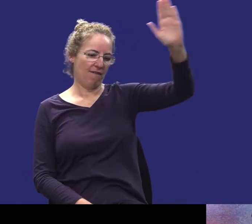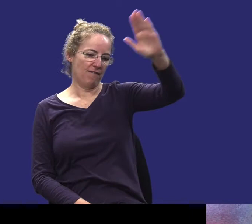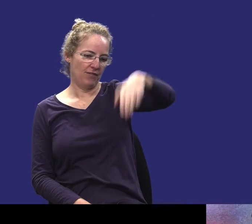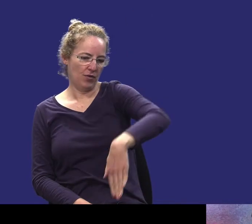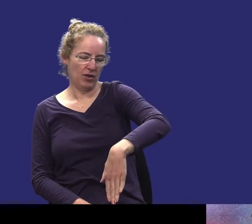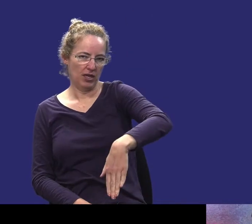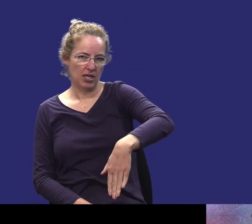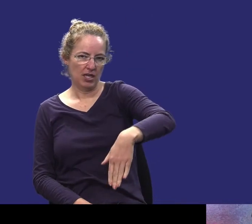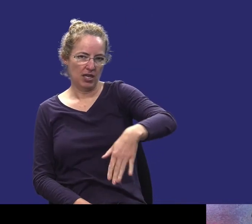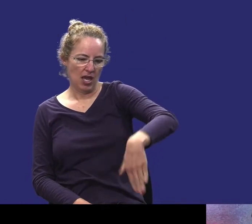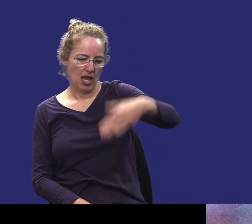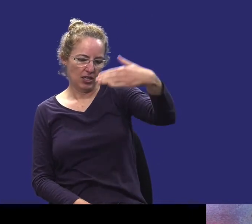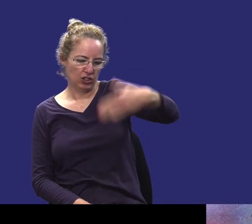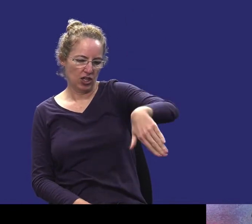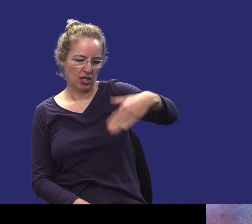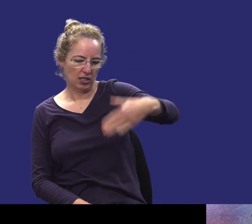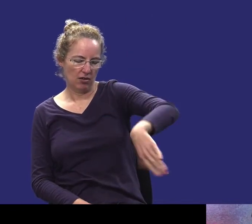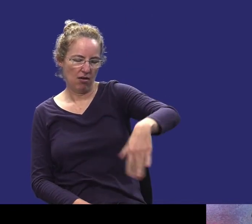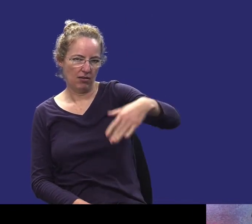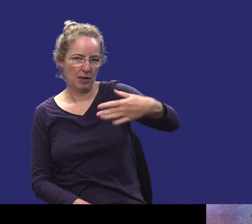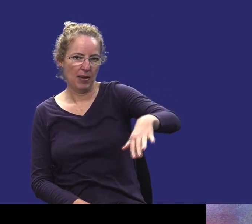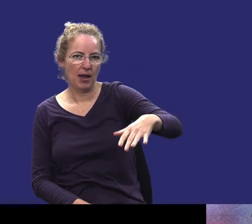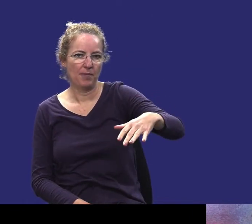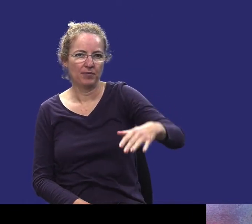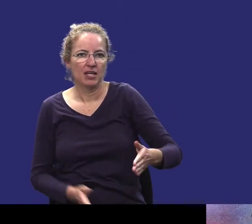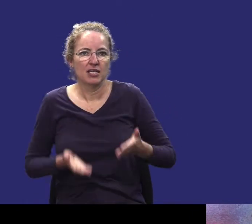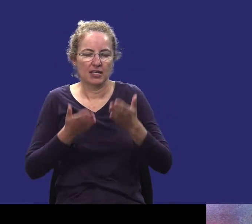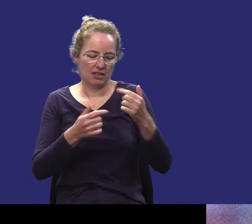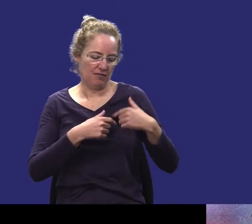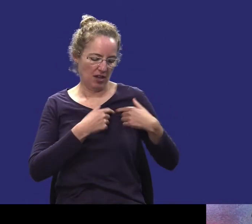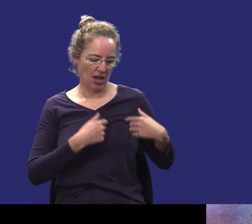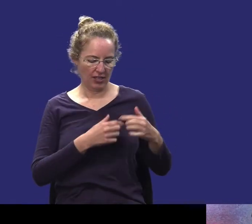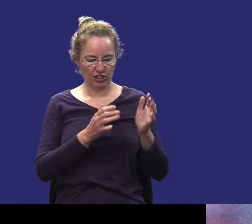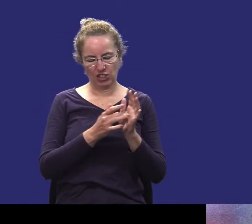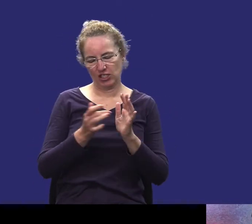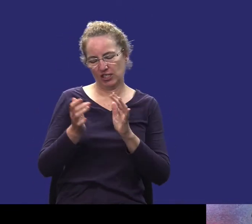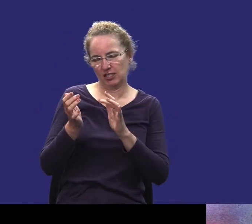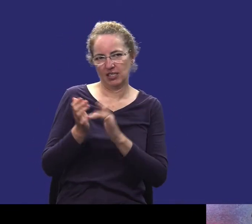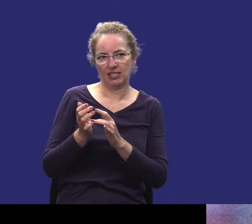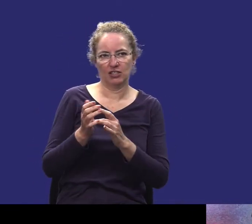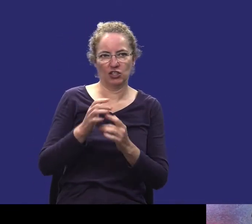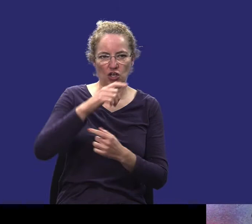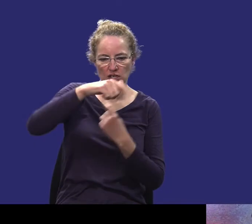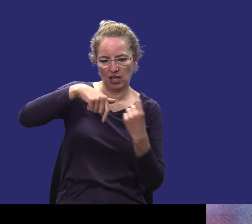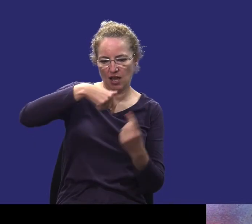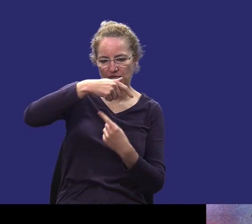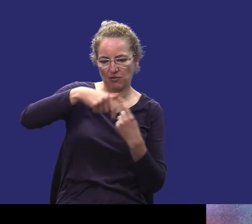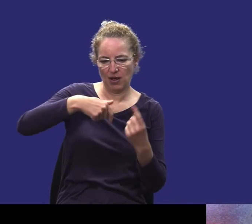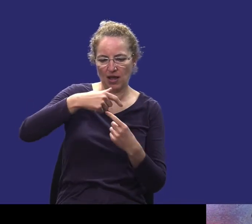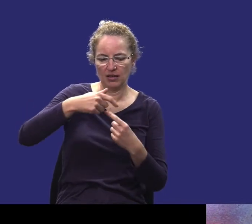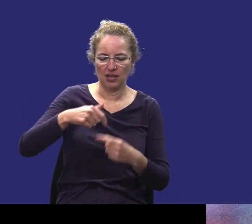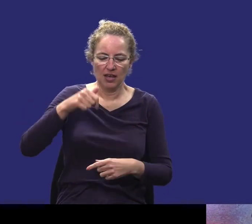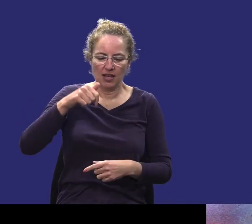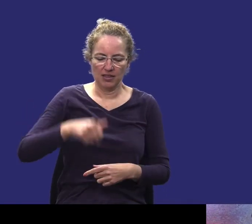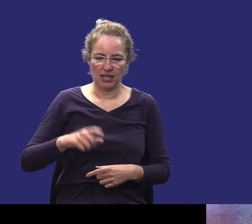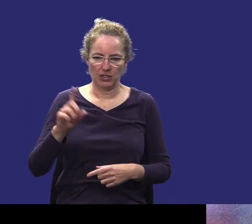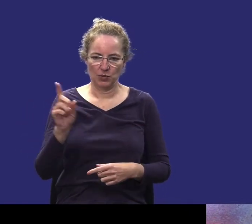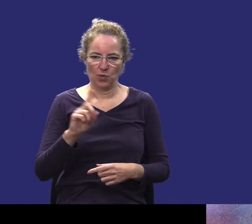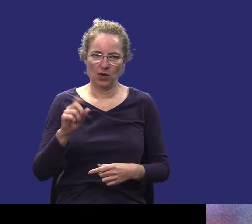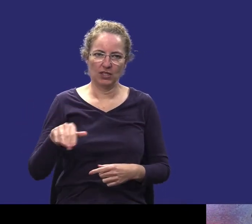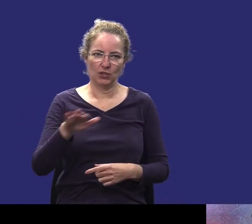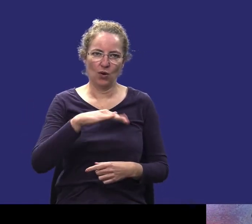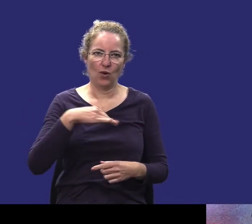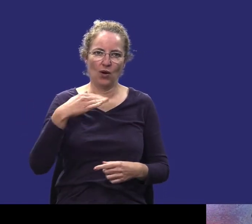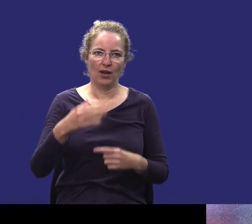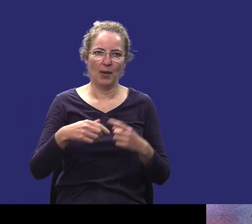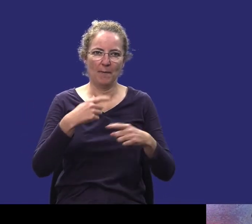your left foot in, and you shake it all about. You give your heart to Jesus, he will turn your life around, and that's